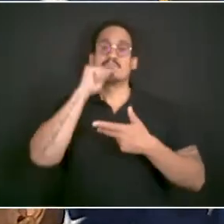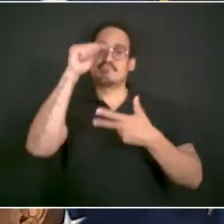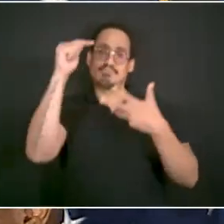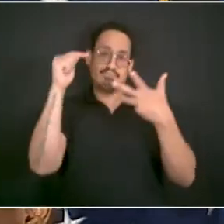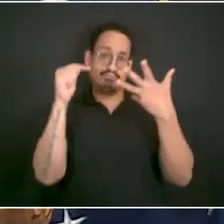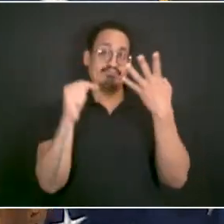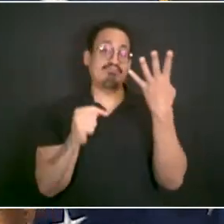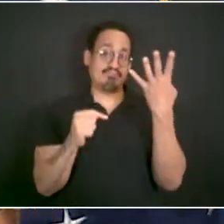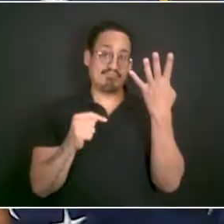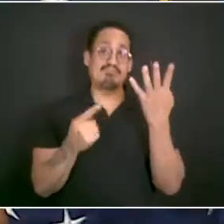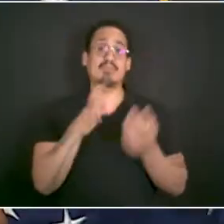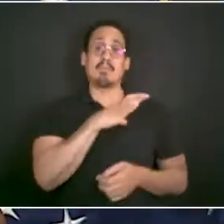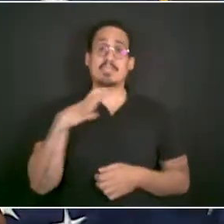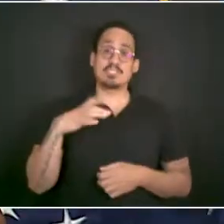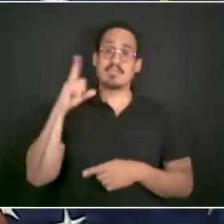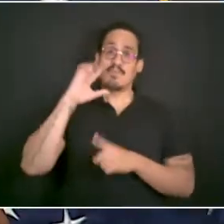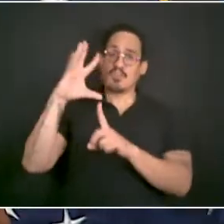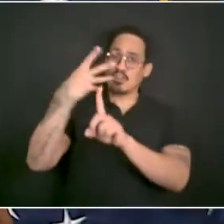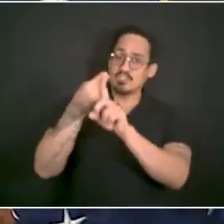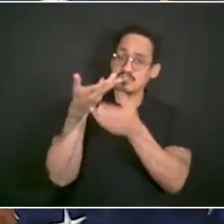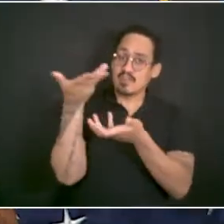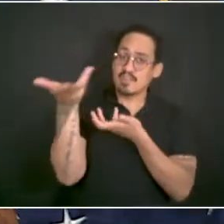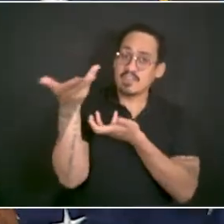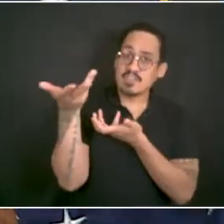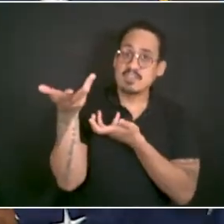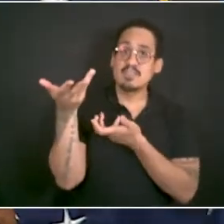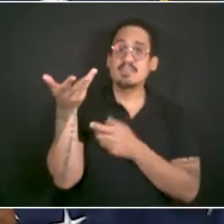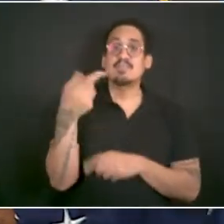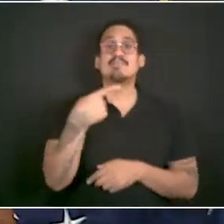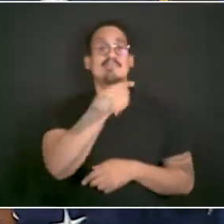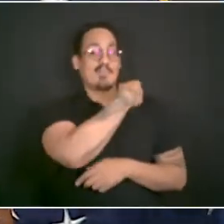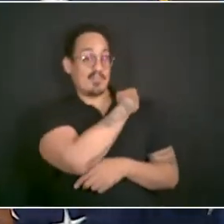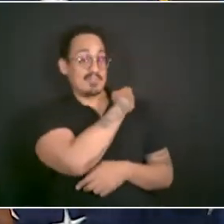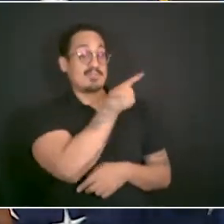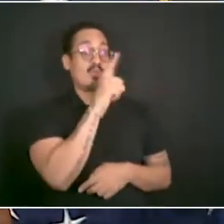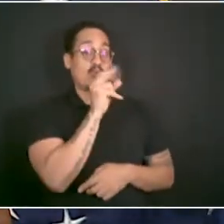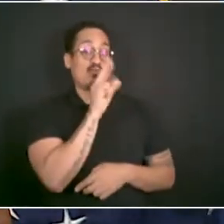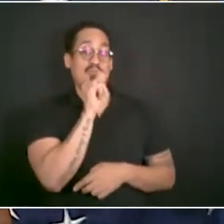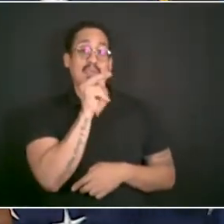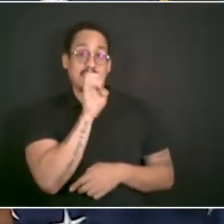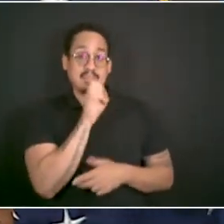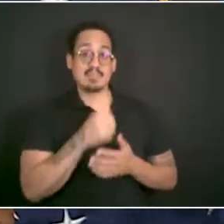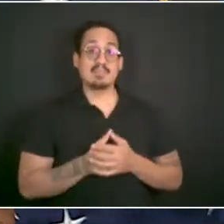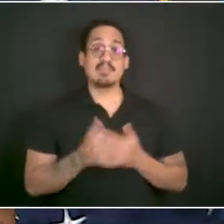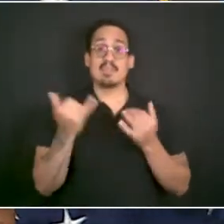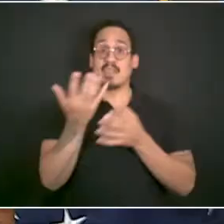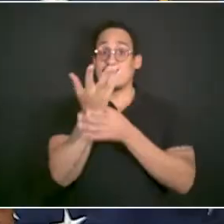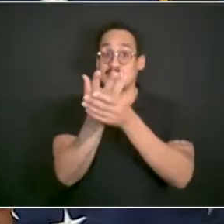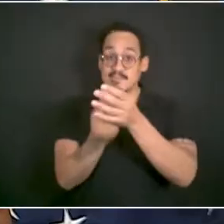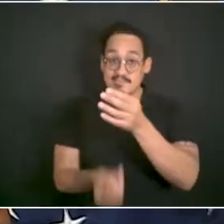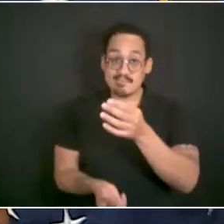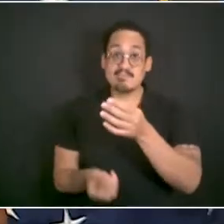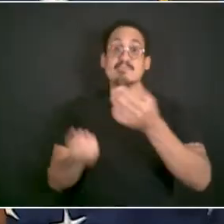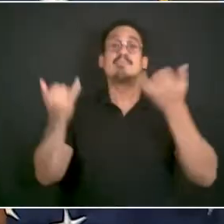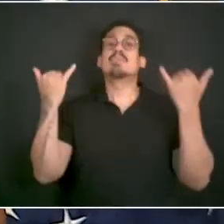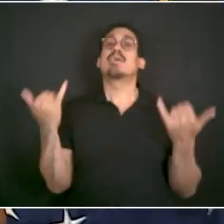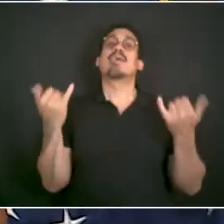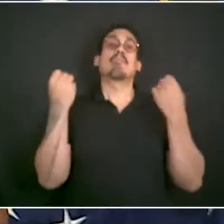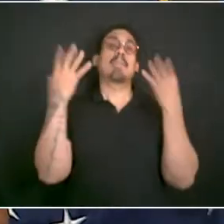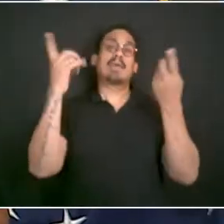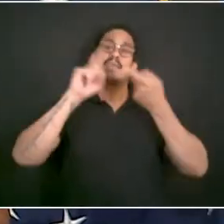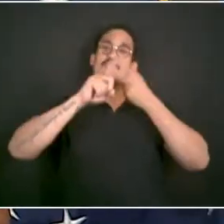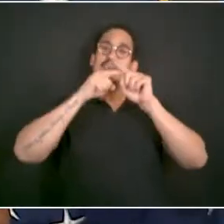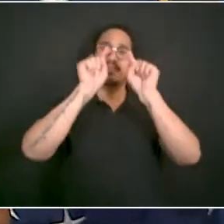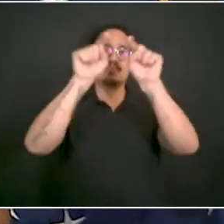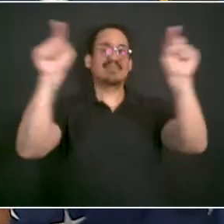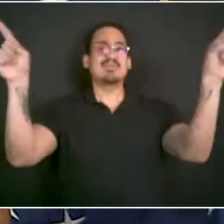Cultural Affairs, Lori Cumbo. In their absence, Edonis Rodriguez, Commissioner for the Department of Transportation, and Andrew Kimball, Chief Executive